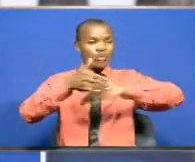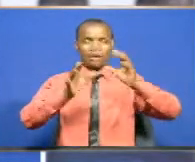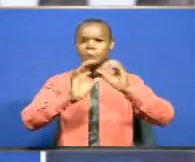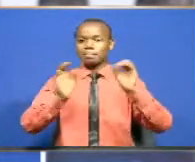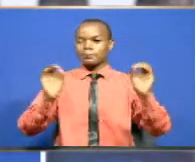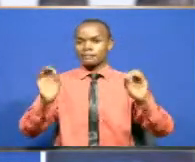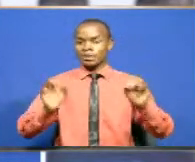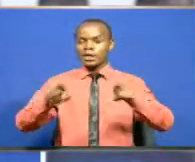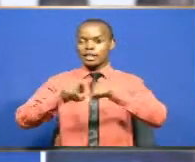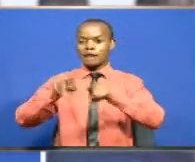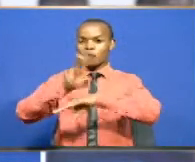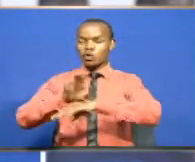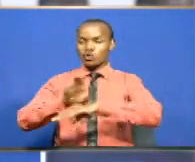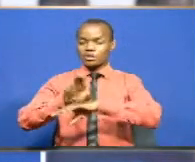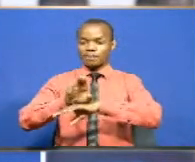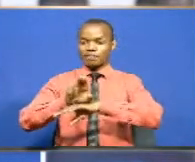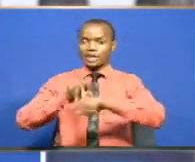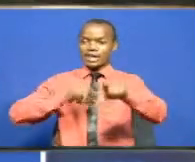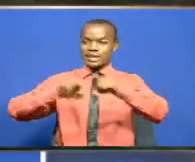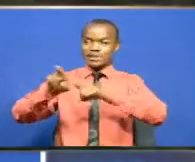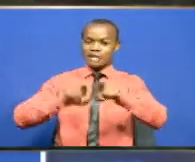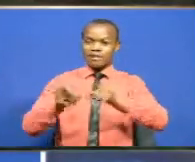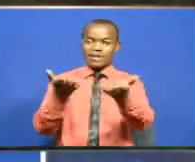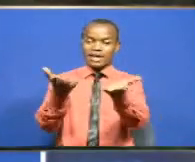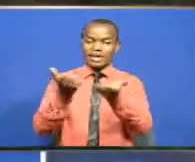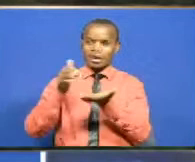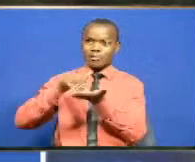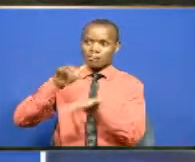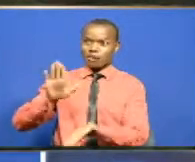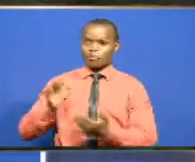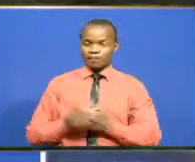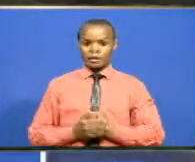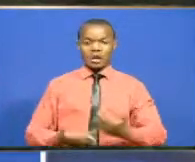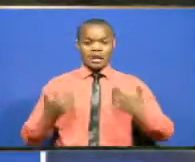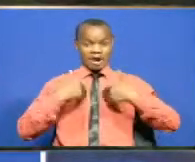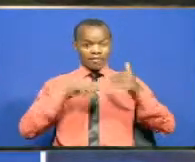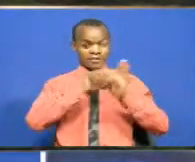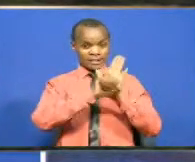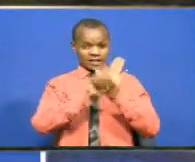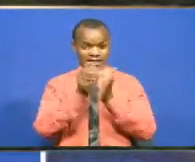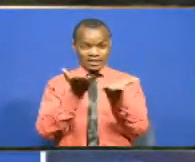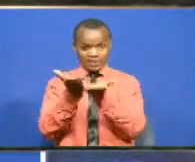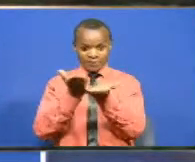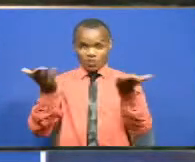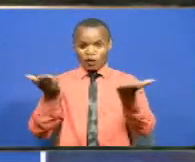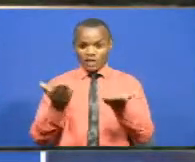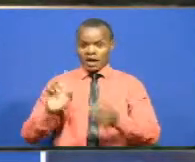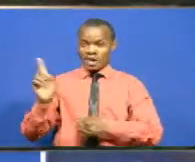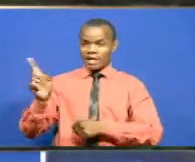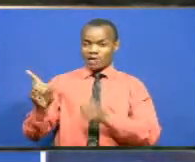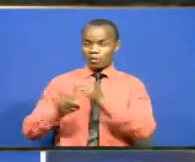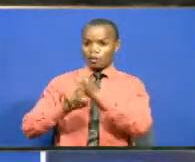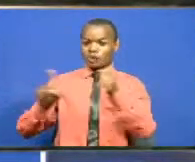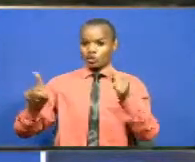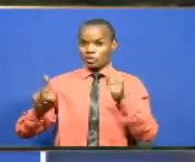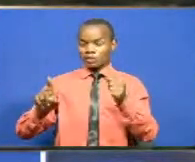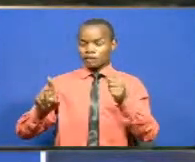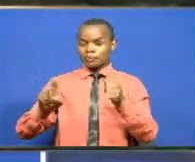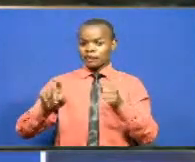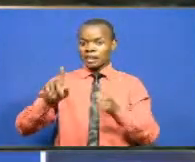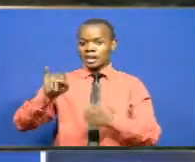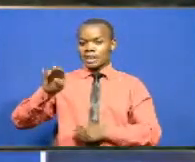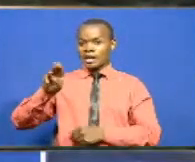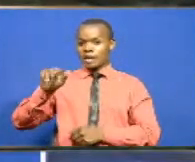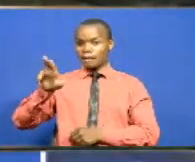in traveling, so the demand will be more. Currently, there are commuter train services on Nairobi Imara Daima Syokimau route,